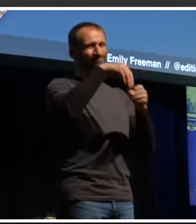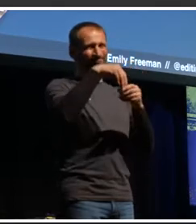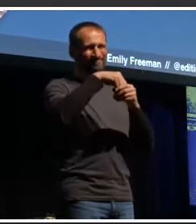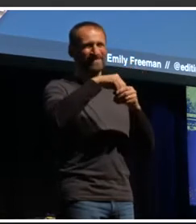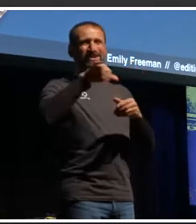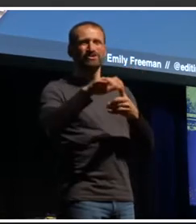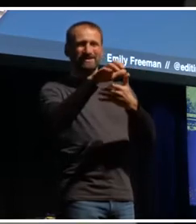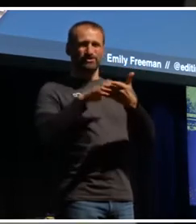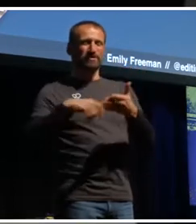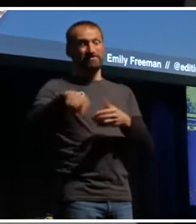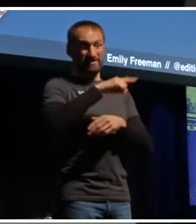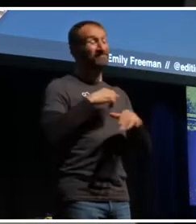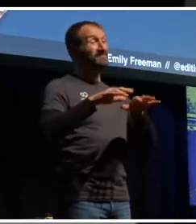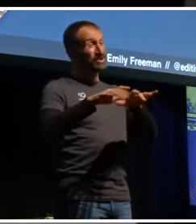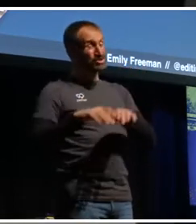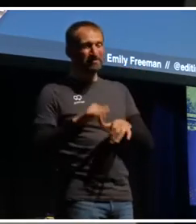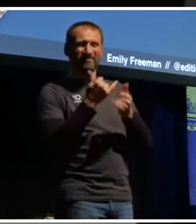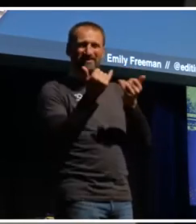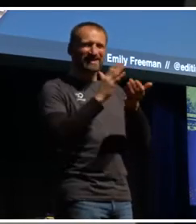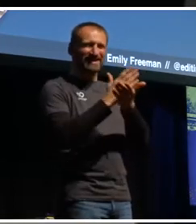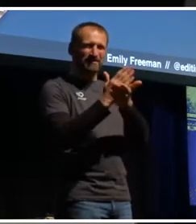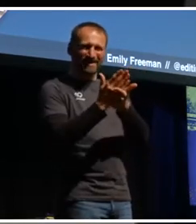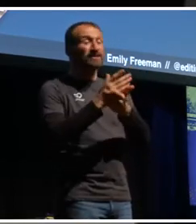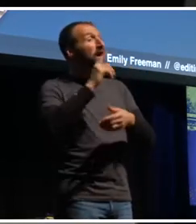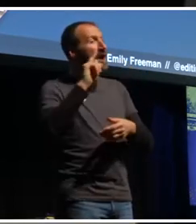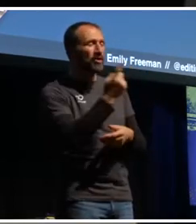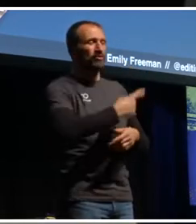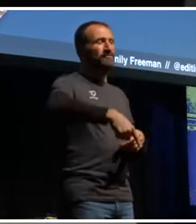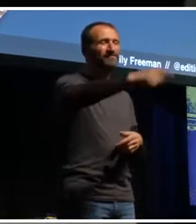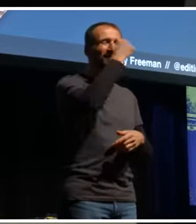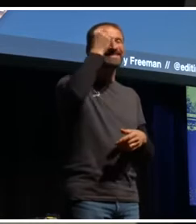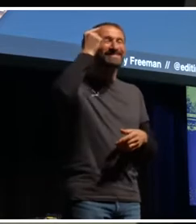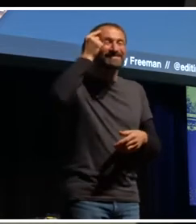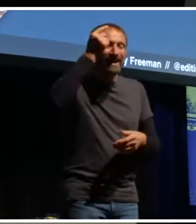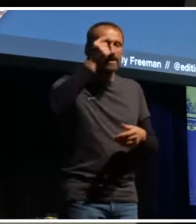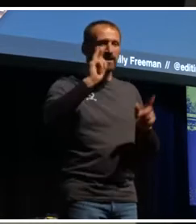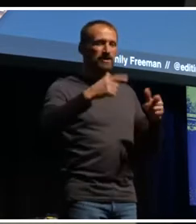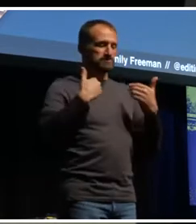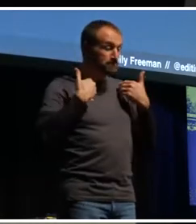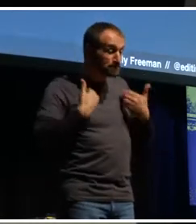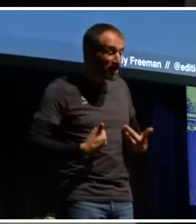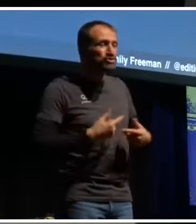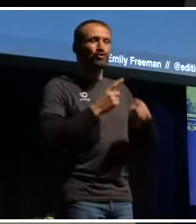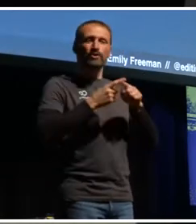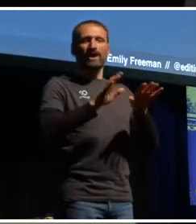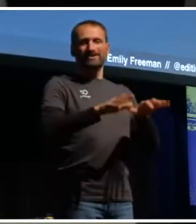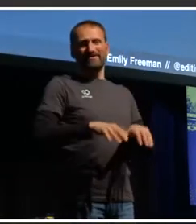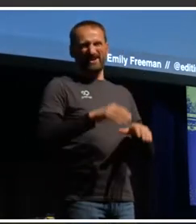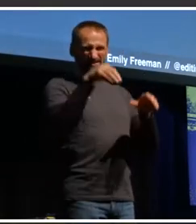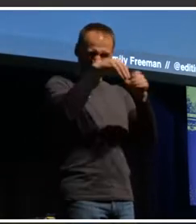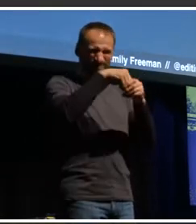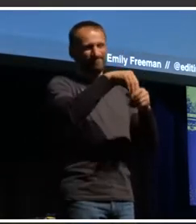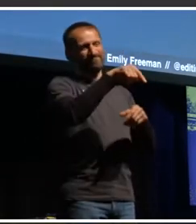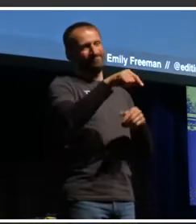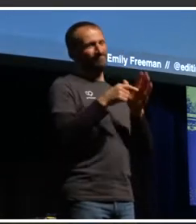is interpreted, but also how we think as developers and as humans. So let's